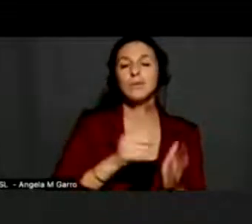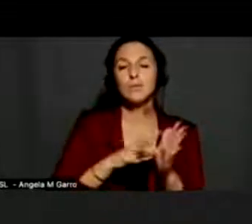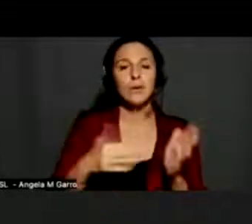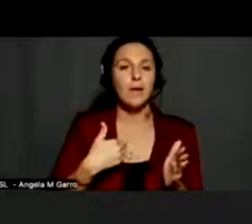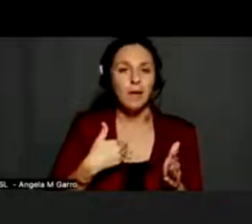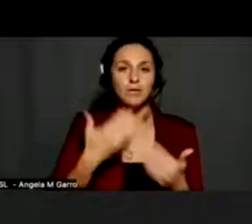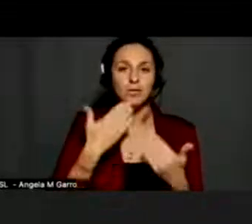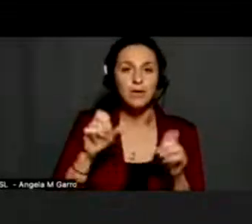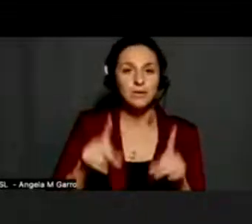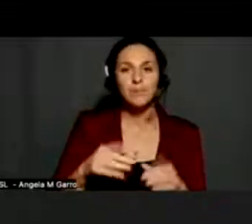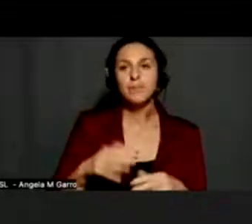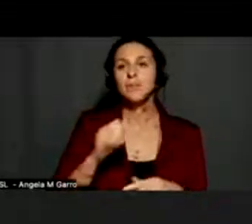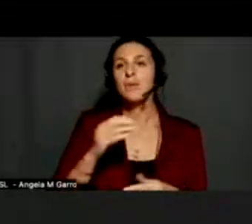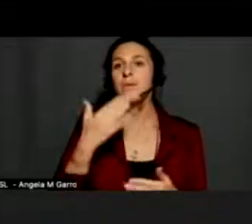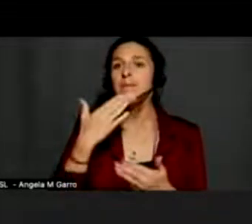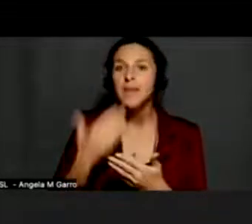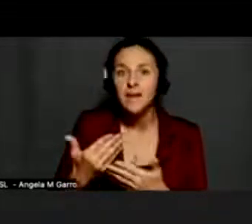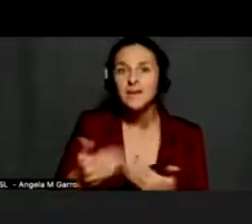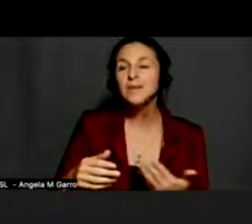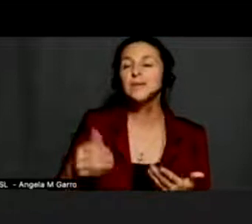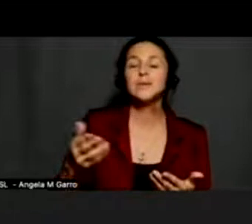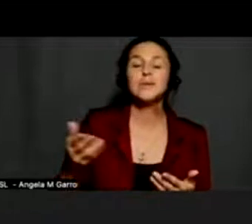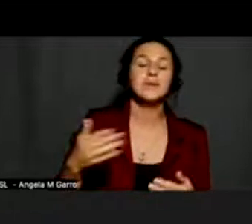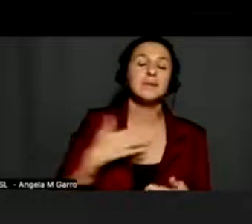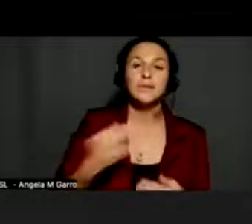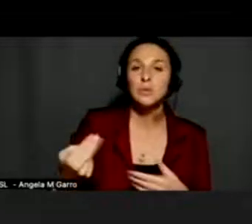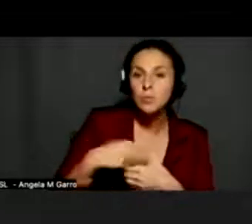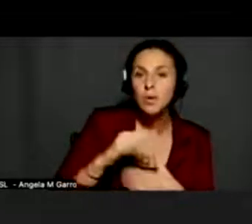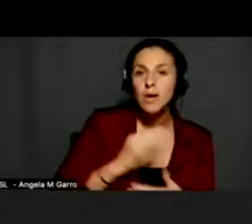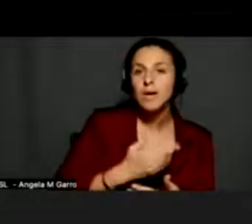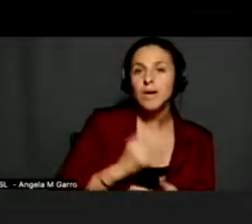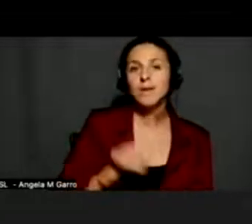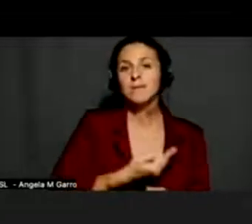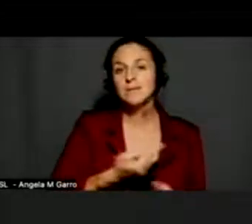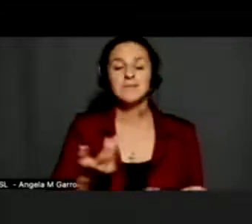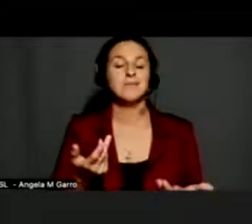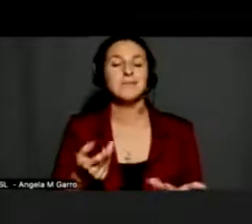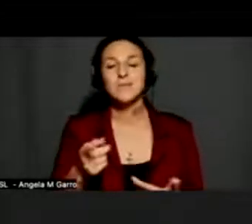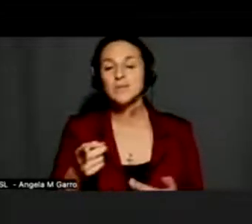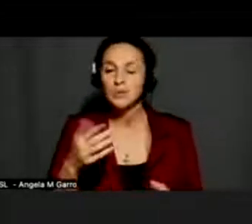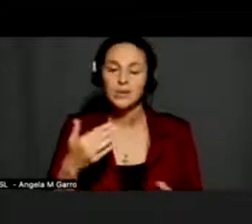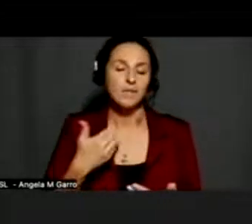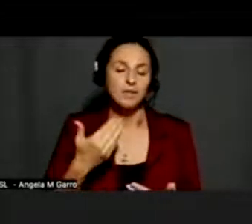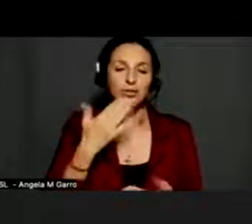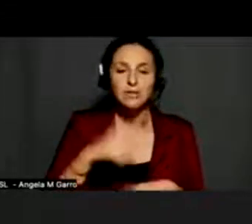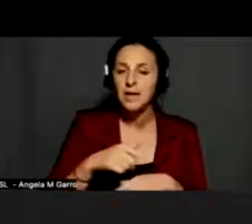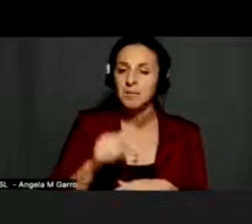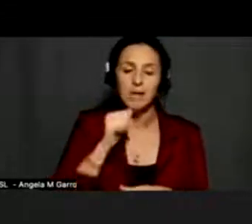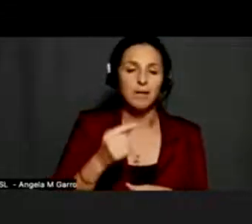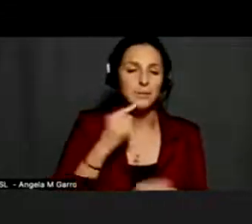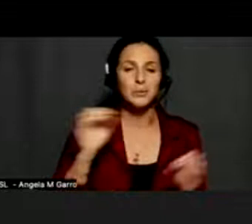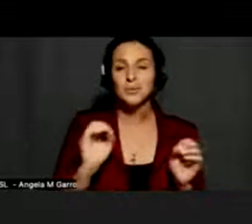shell, join us. I think you will have a great time, and you won't be disappointed. So thank you for your